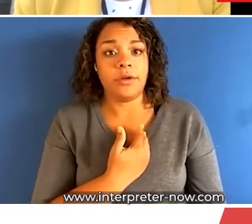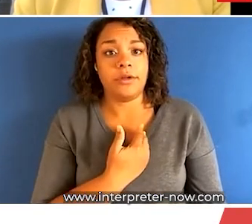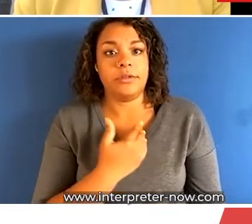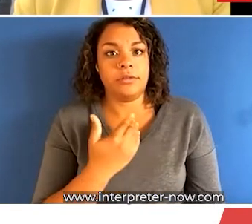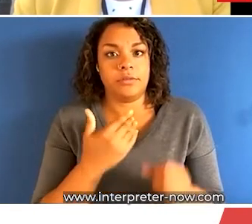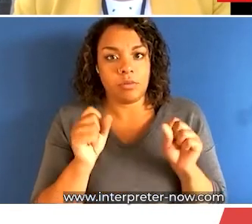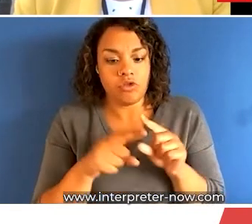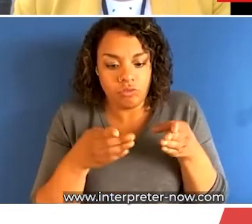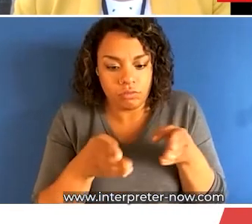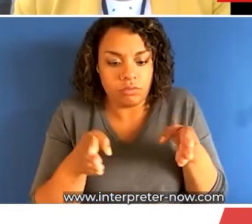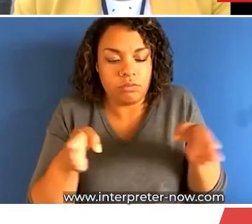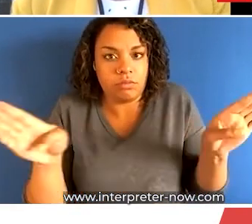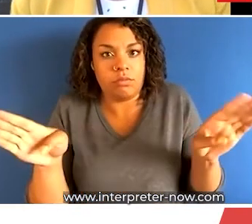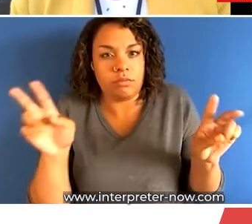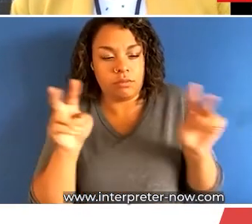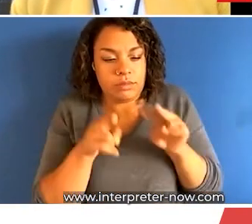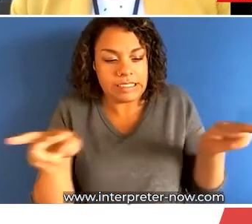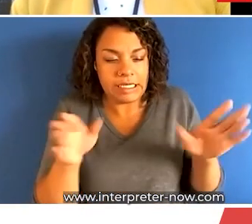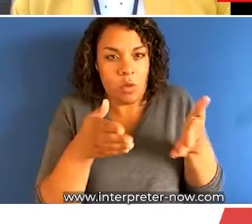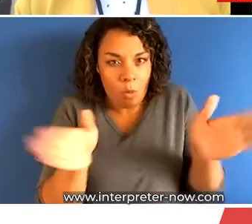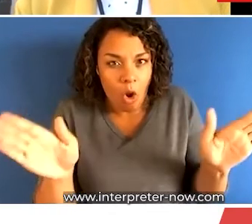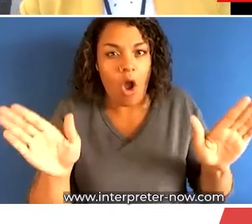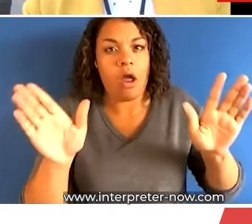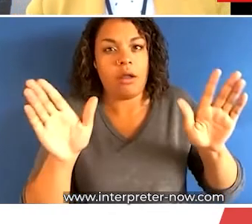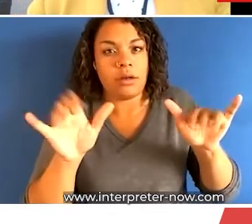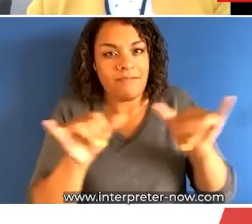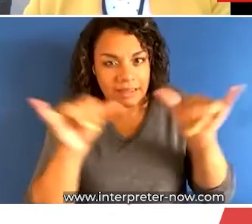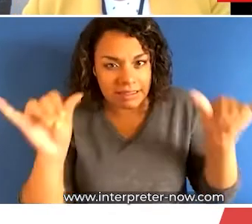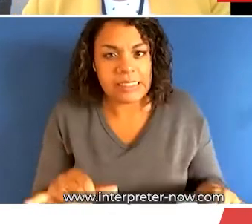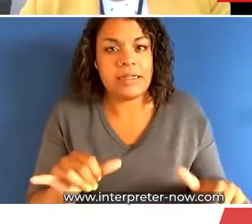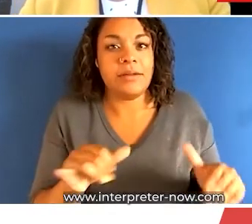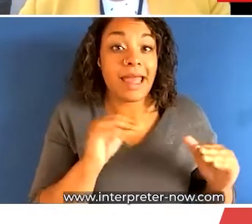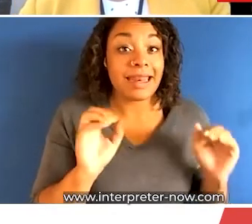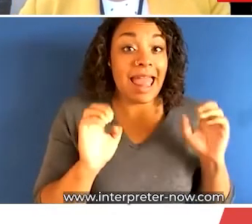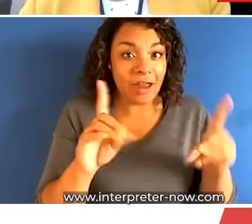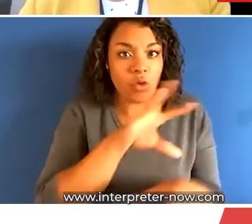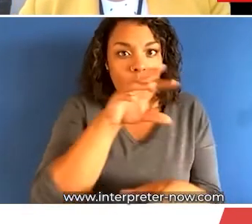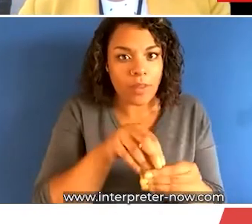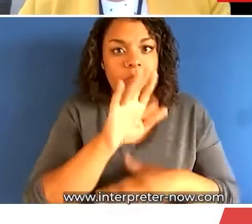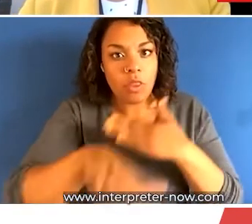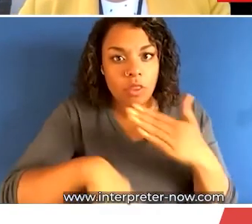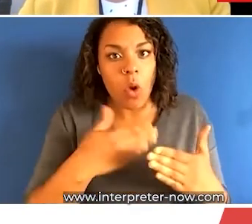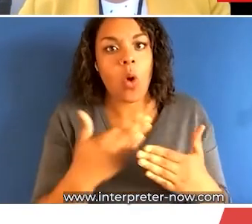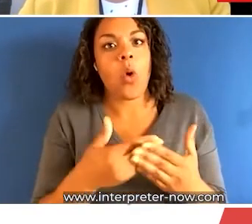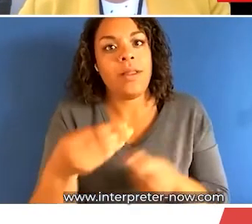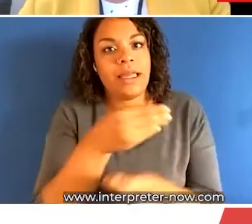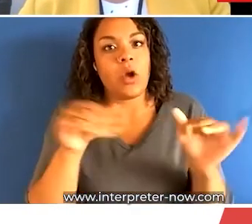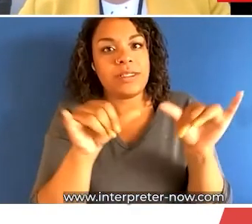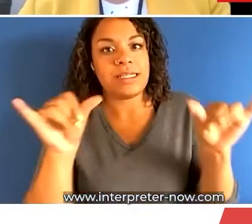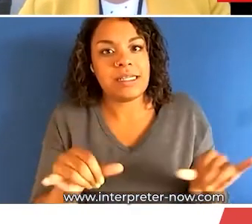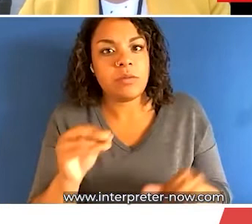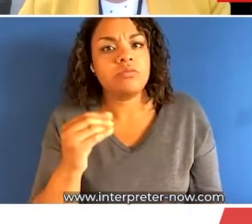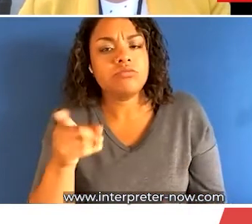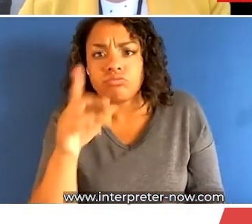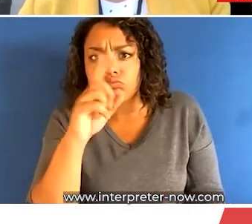seeing that bigger scope of our ecosystem and education within that ecosystem. So do you want to talk a little bit more about